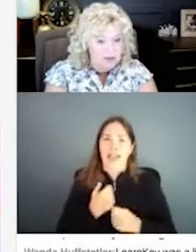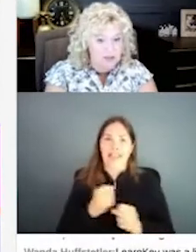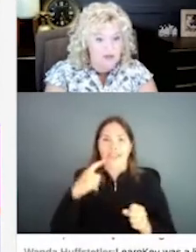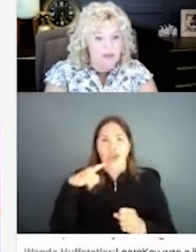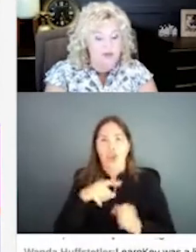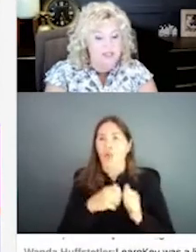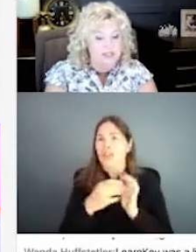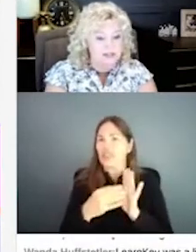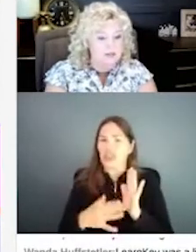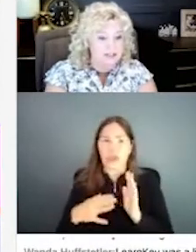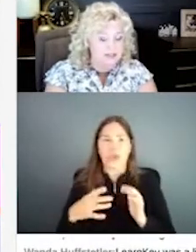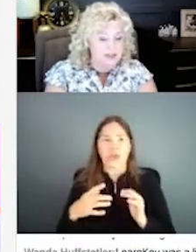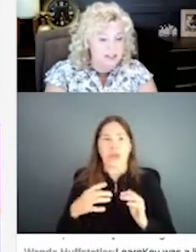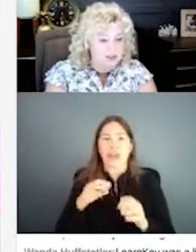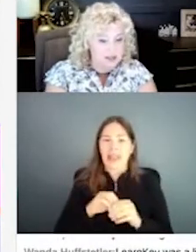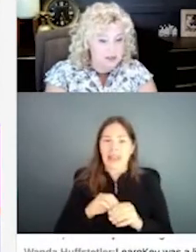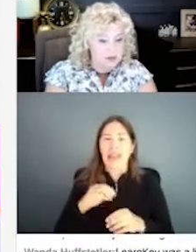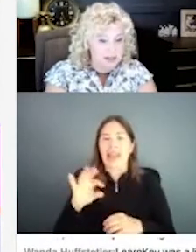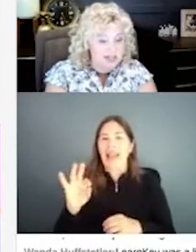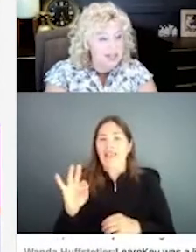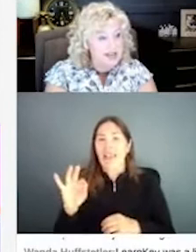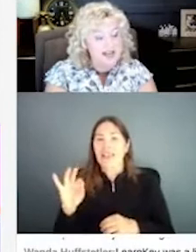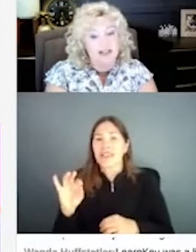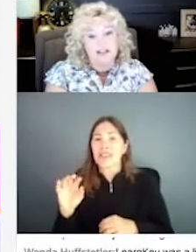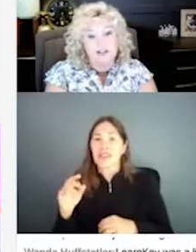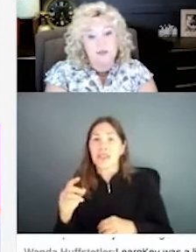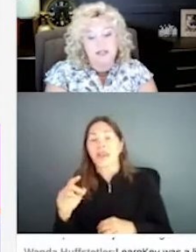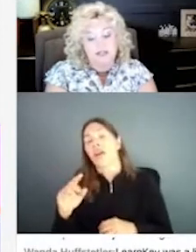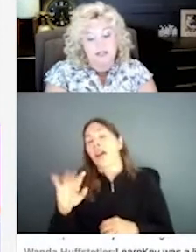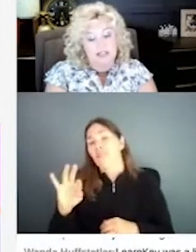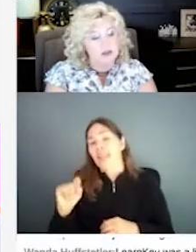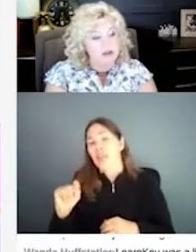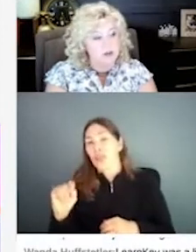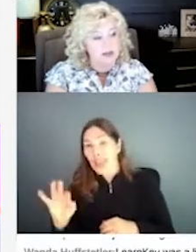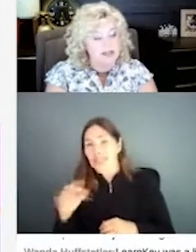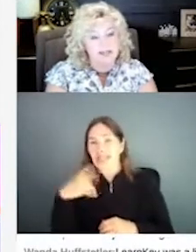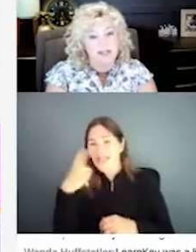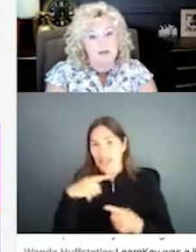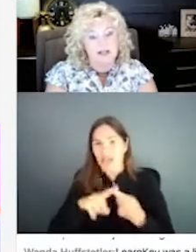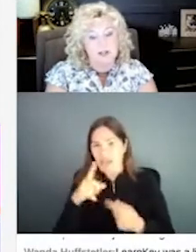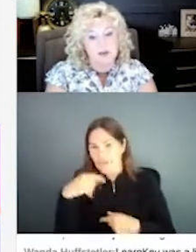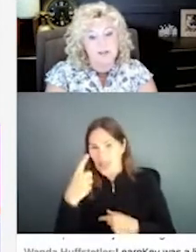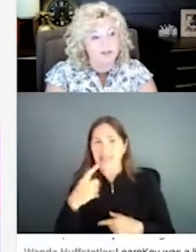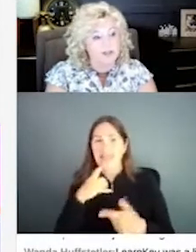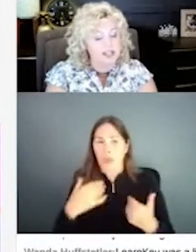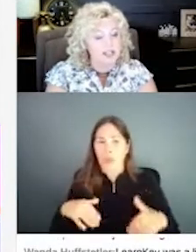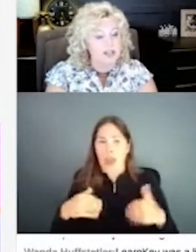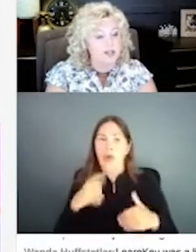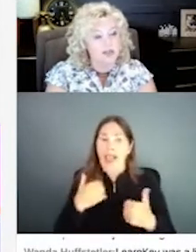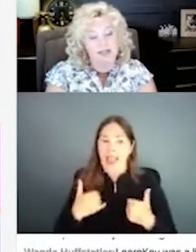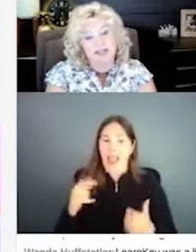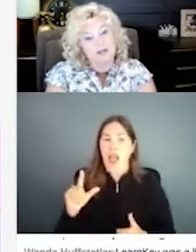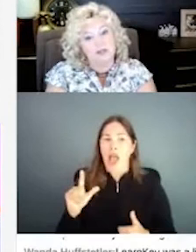students only in face-to-face 2 days a week. And I just wanted to let you know that I do have LearnKey